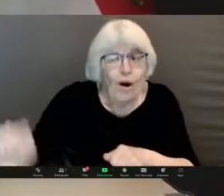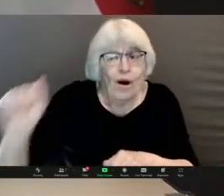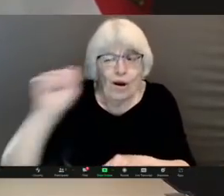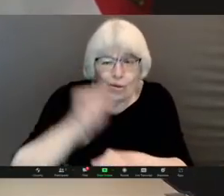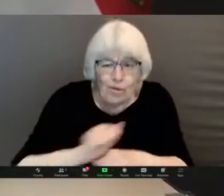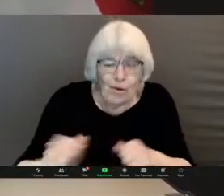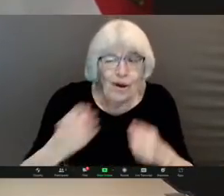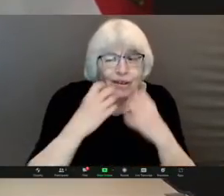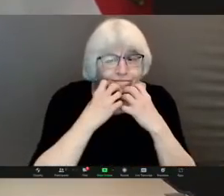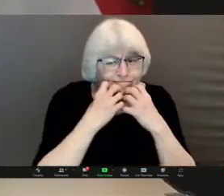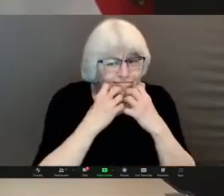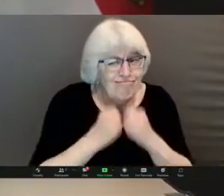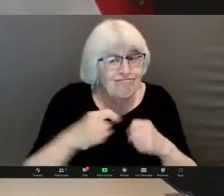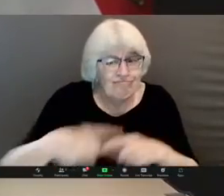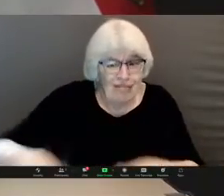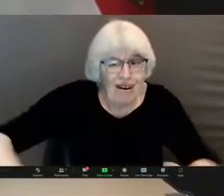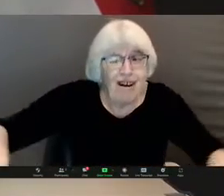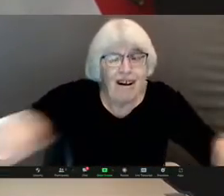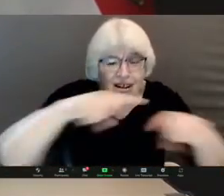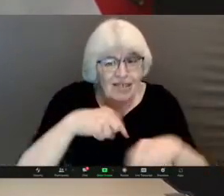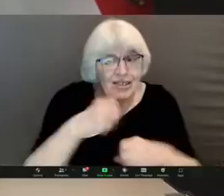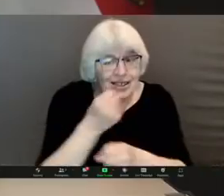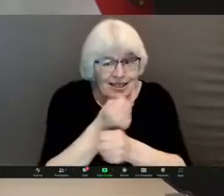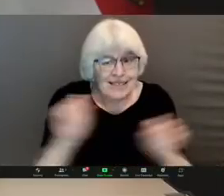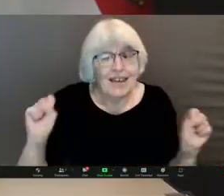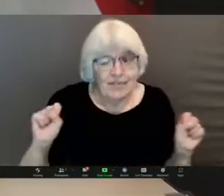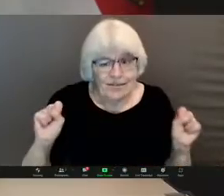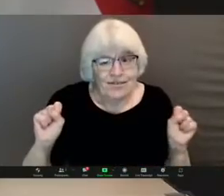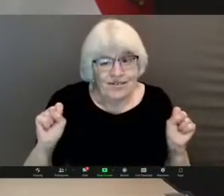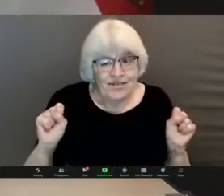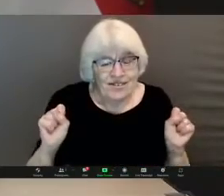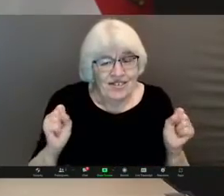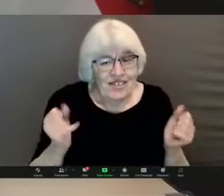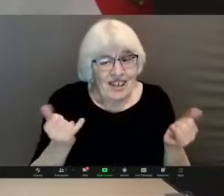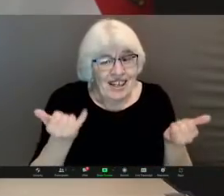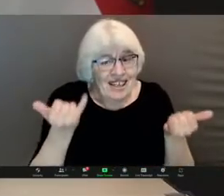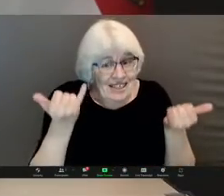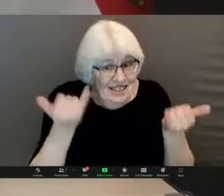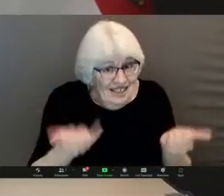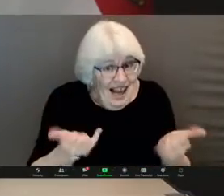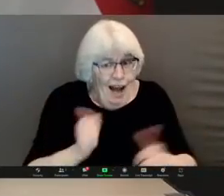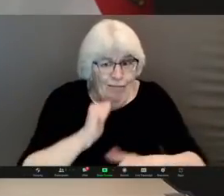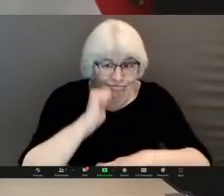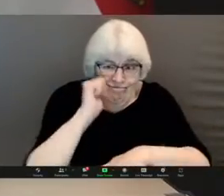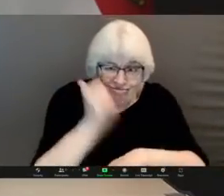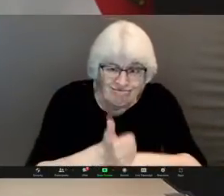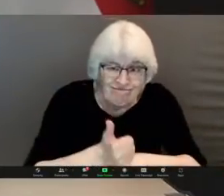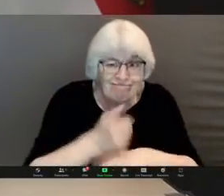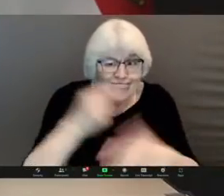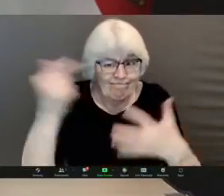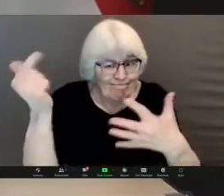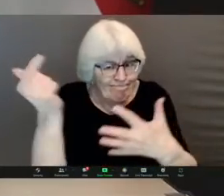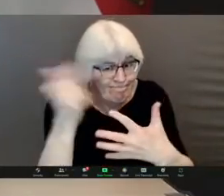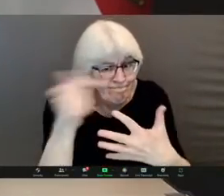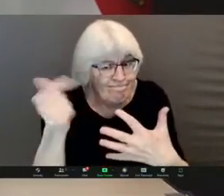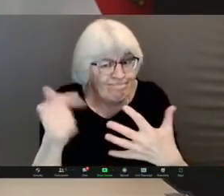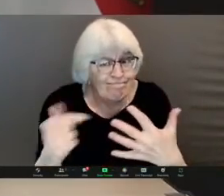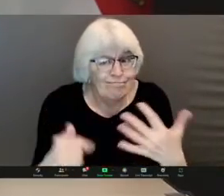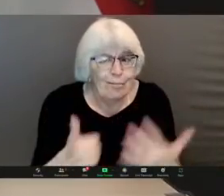measures in place that have allowed us to maintain a higher quality of life for the most part through this pandemic than